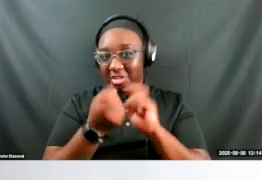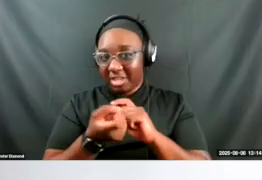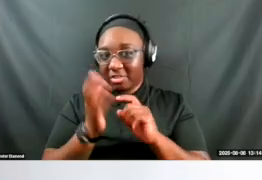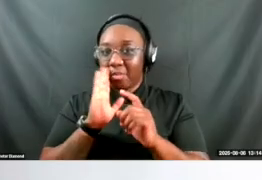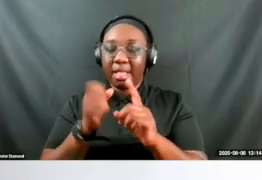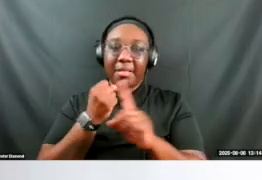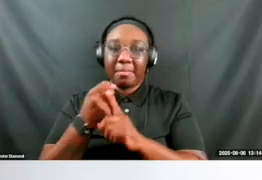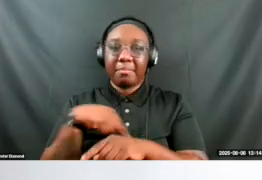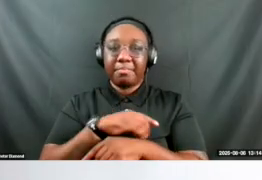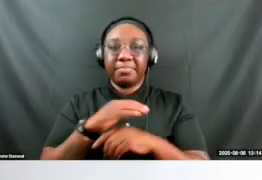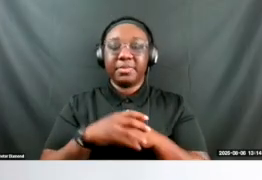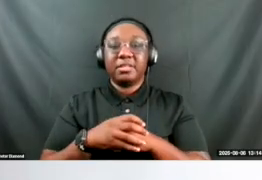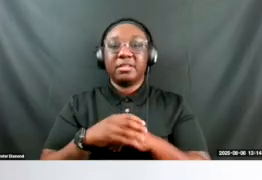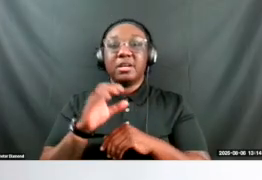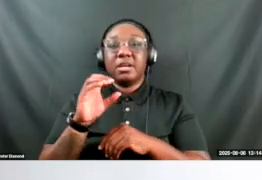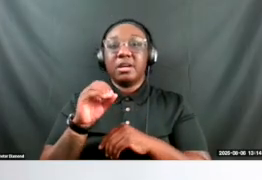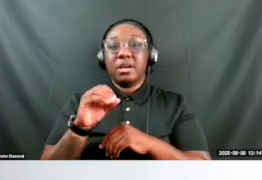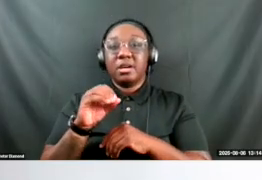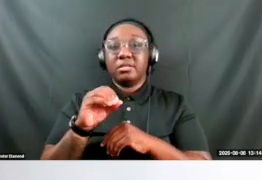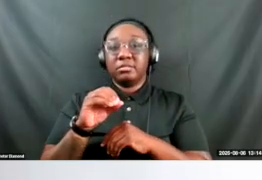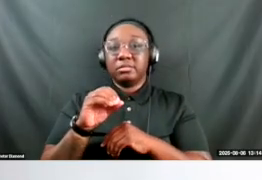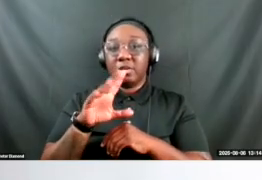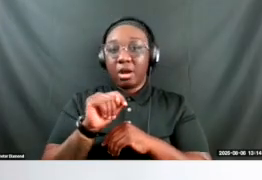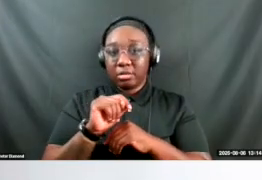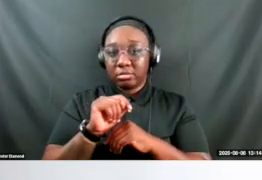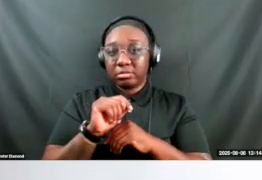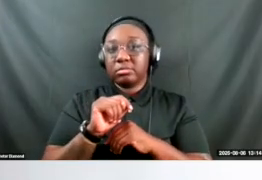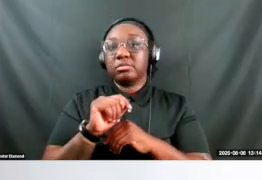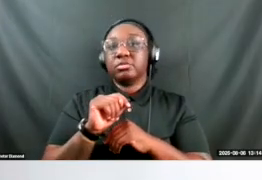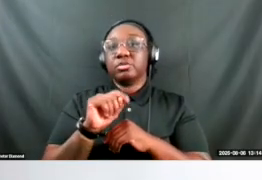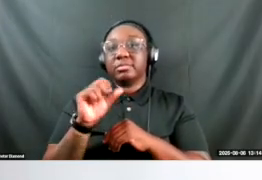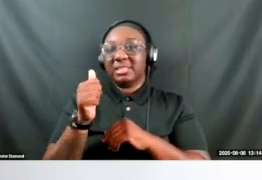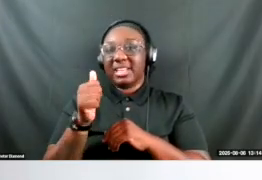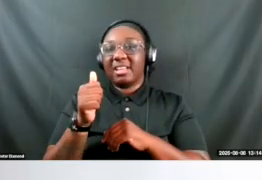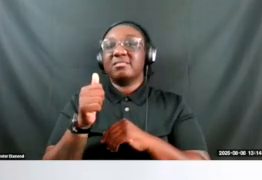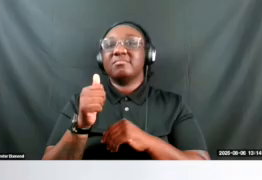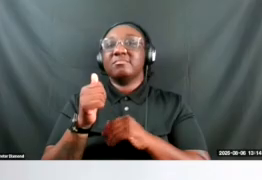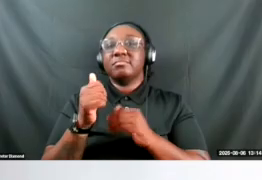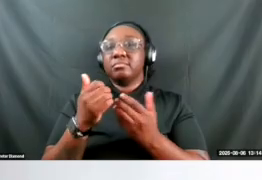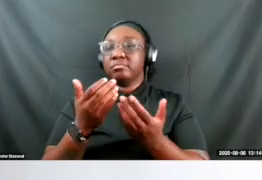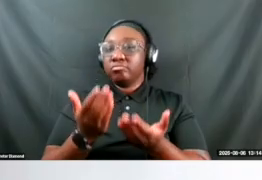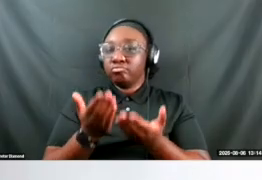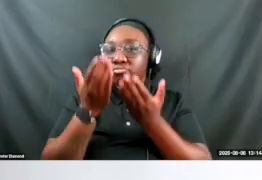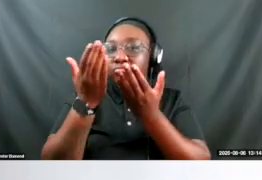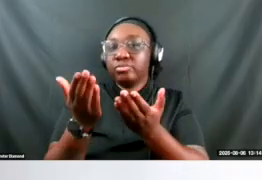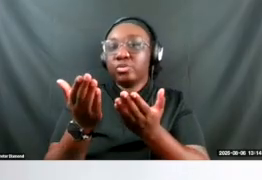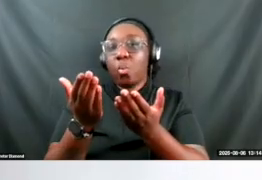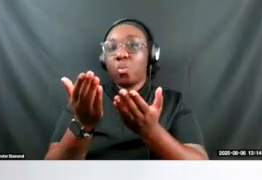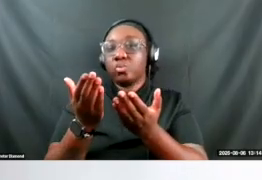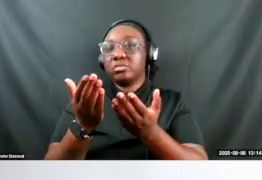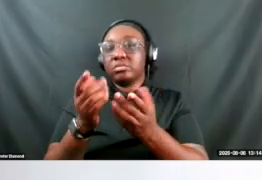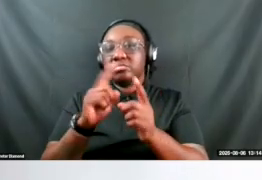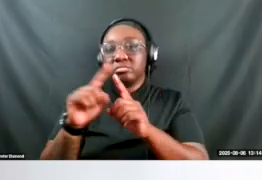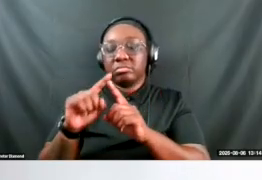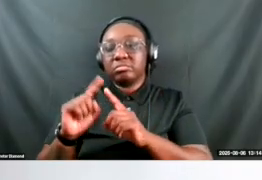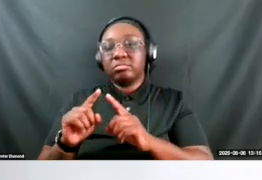transportation incentive programs receive any last-minute funding, we may hold another public meeting in late September to discuss proposed allocations